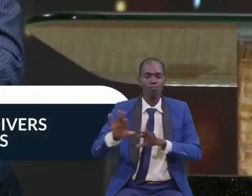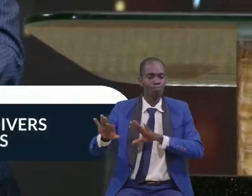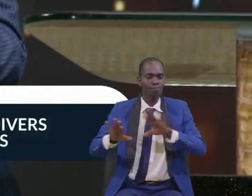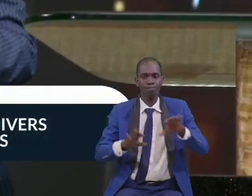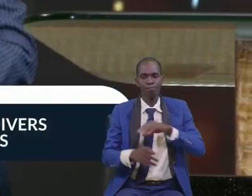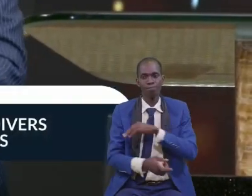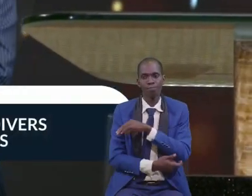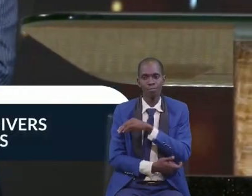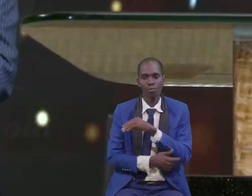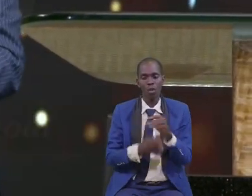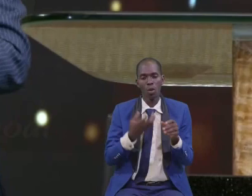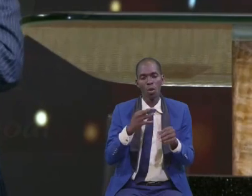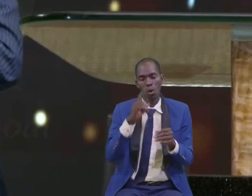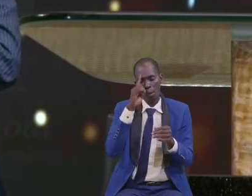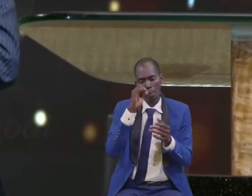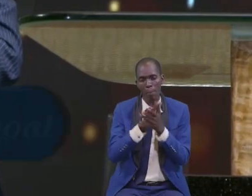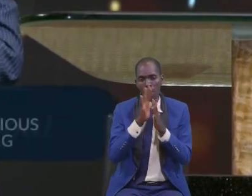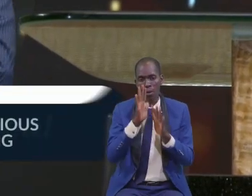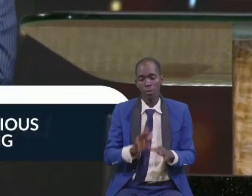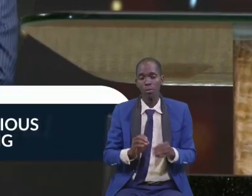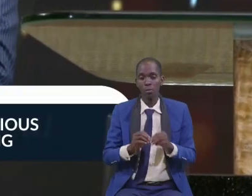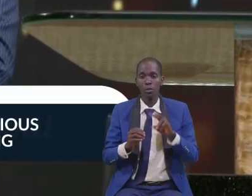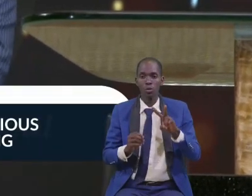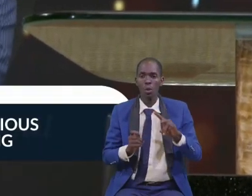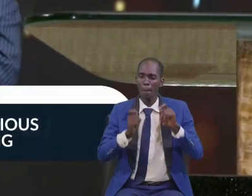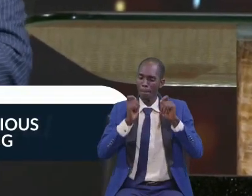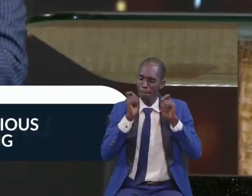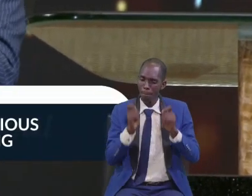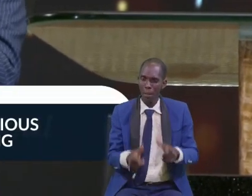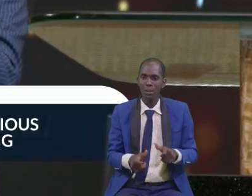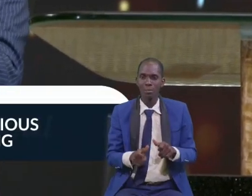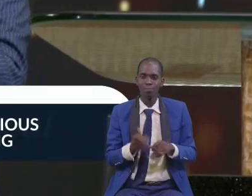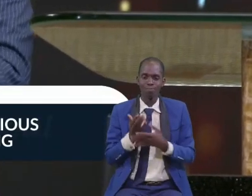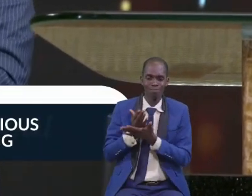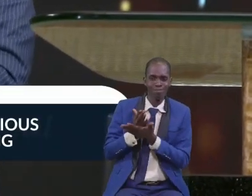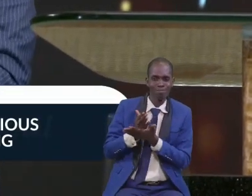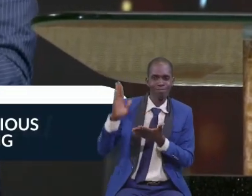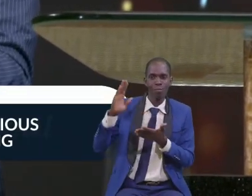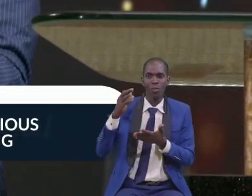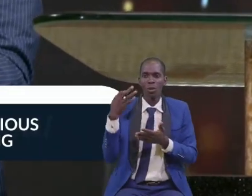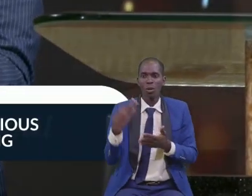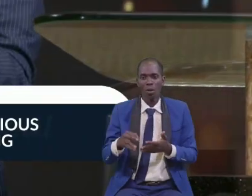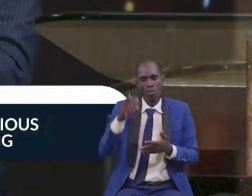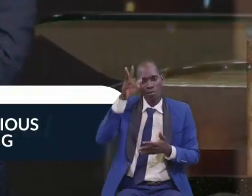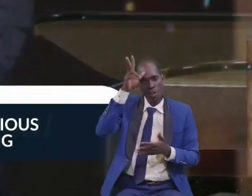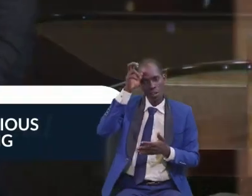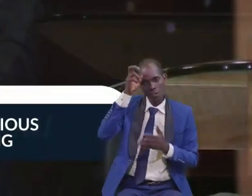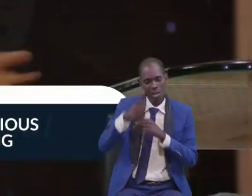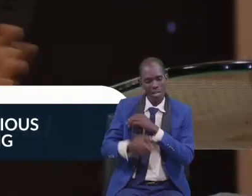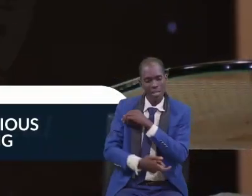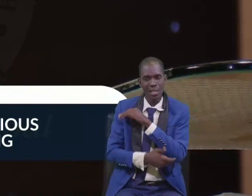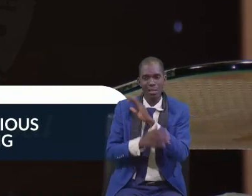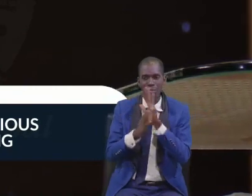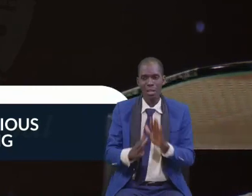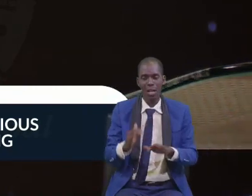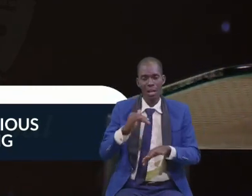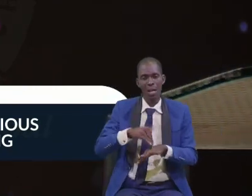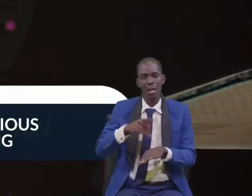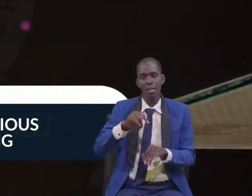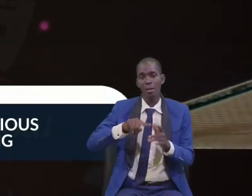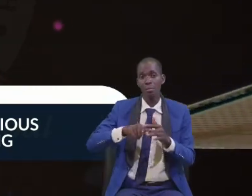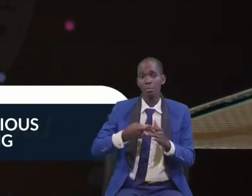two, prompt resistance of devious tempters at the beginning. Number